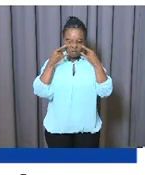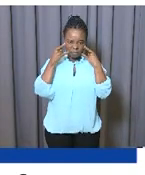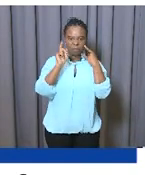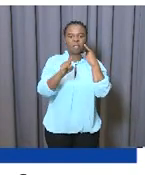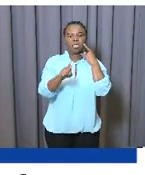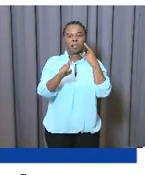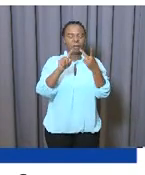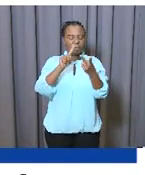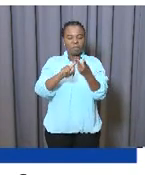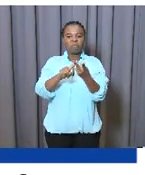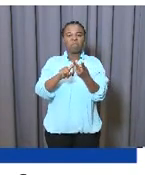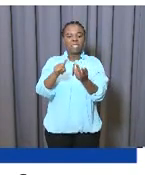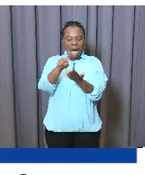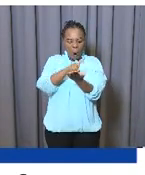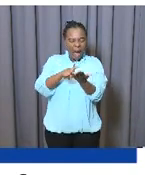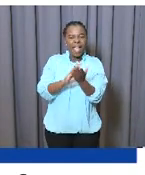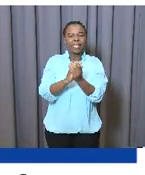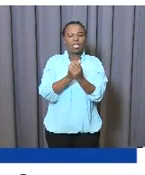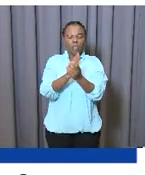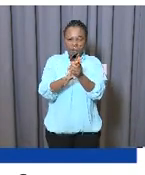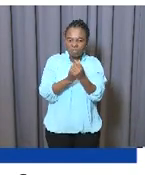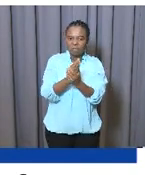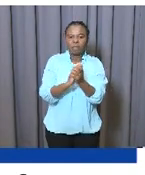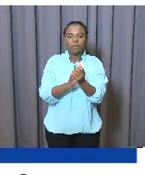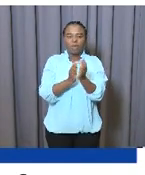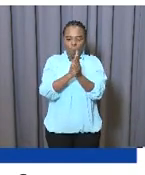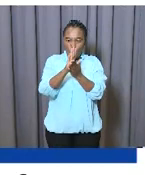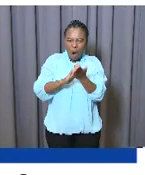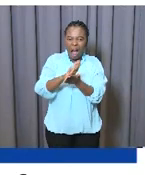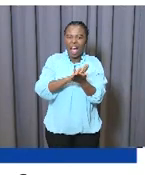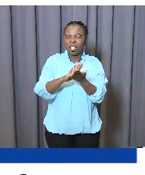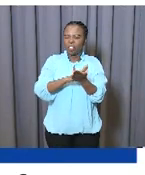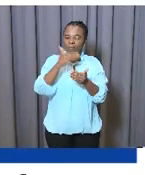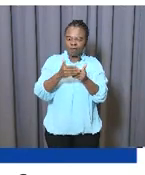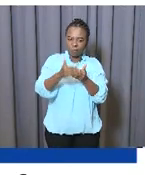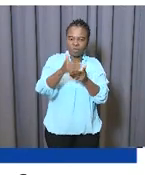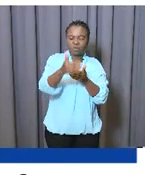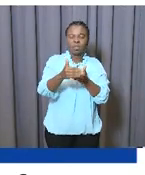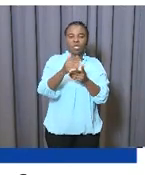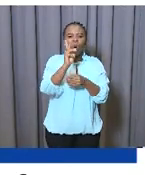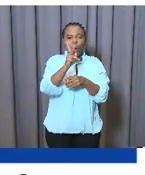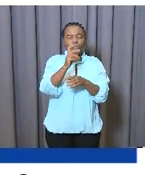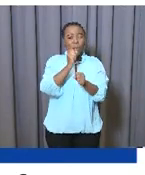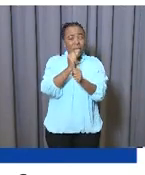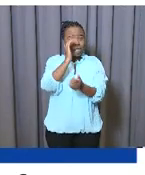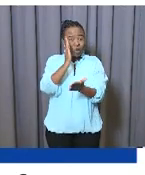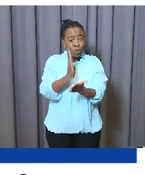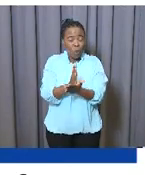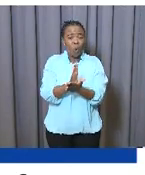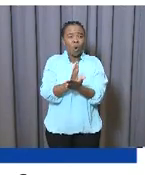We must sanitize our hands. We must wash our hands as many times as we can. And we must ensure that all the